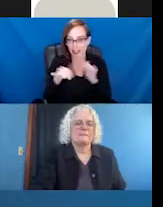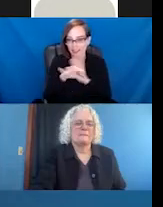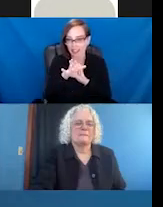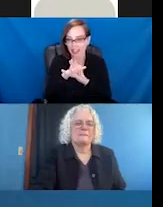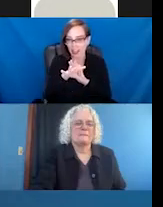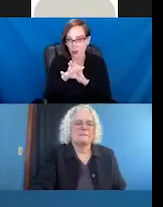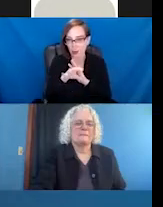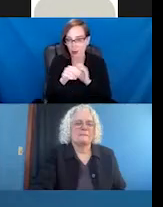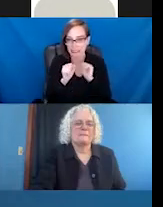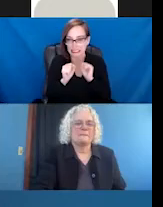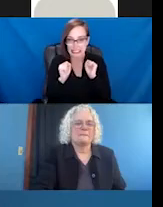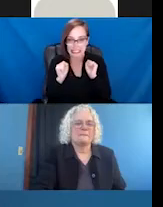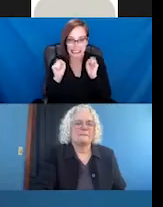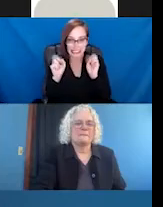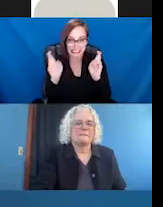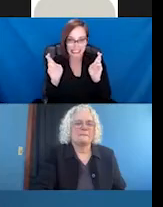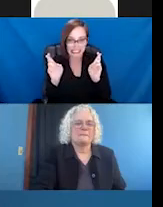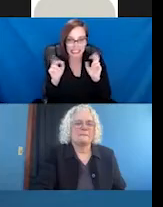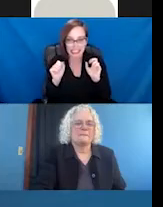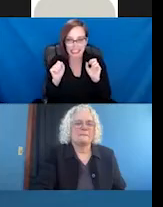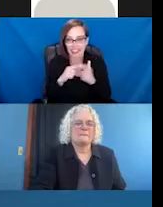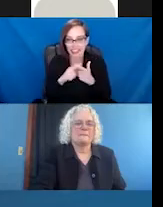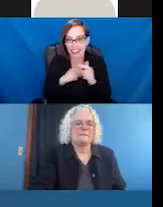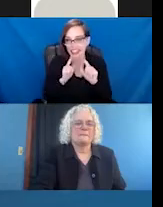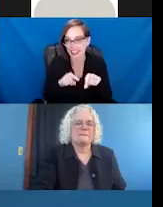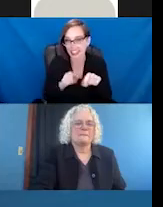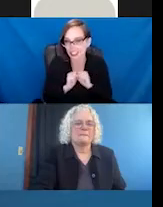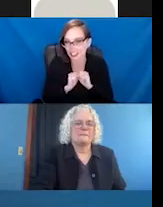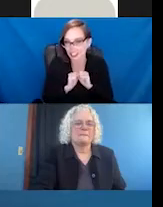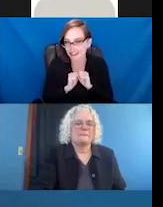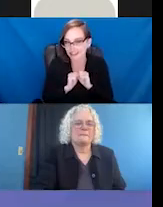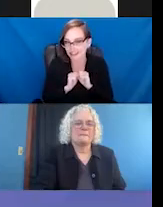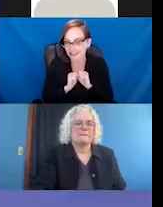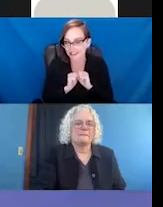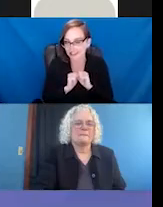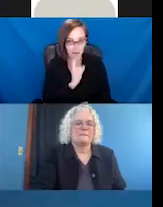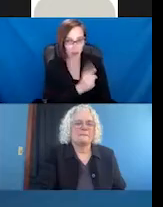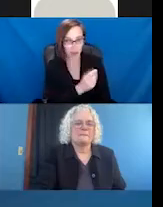I can talk to you about the strategy?